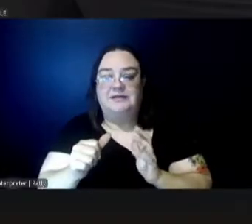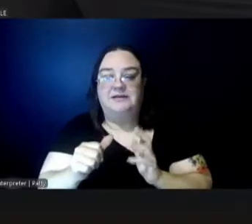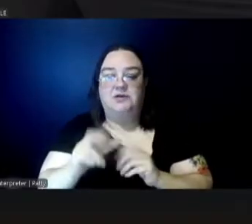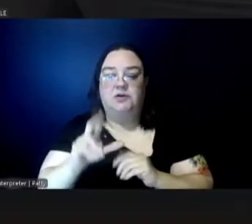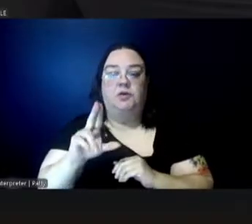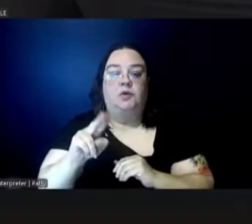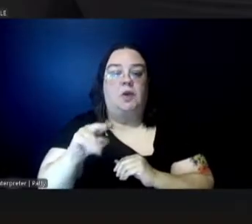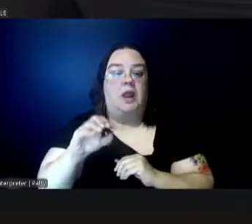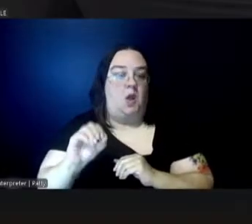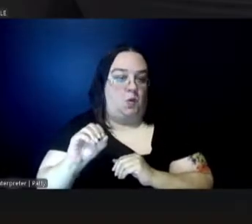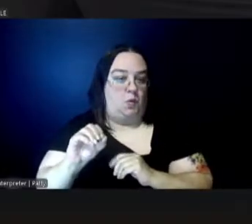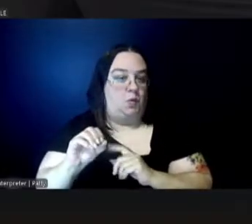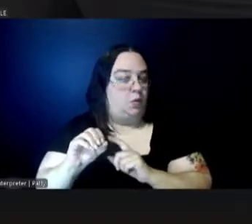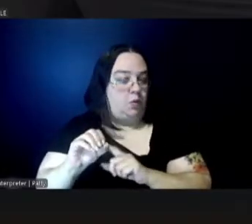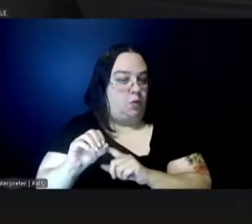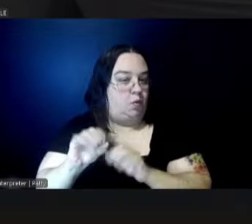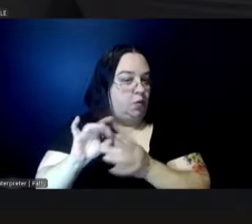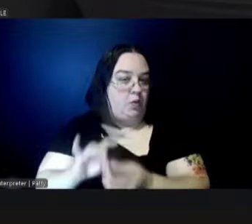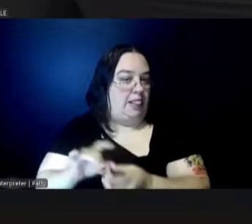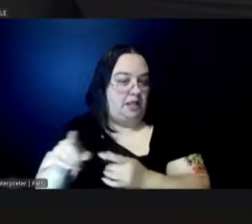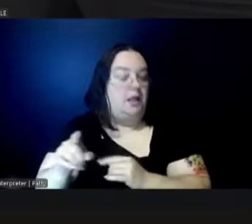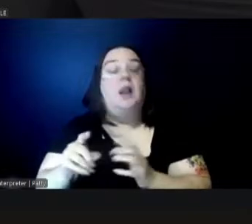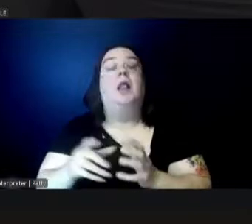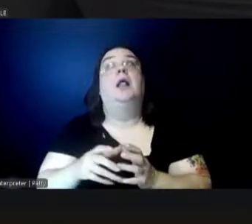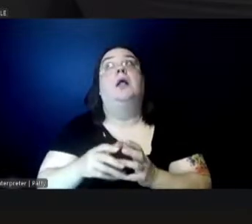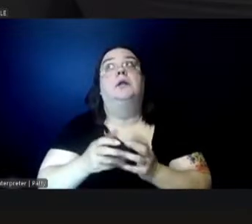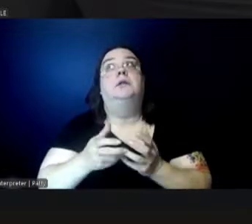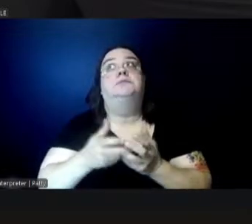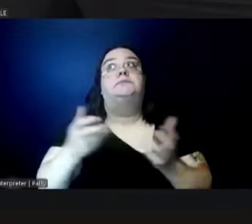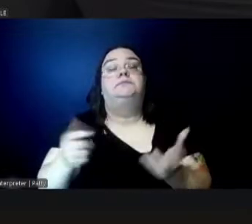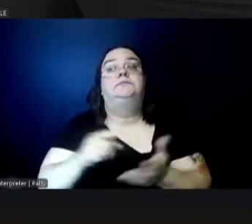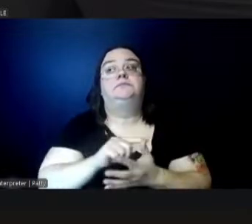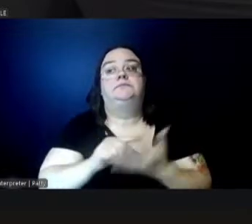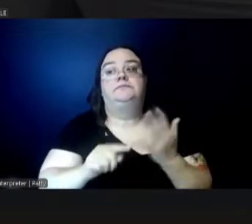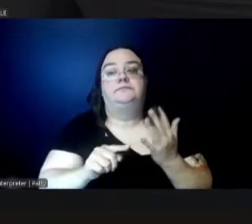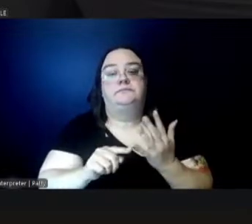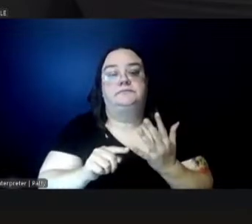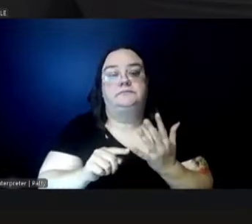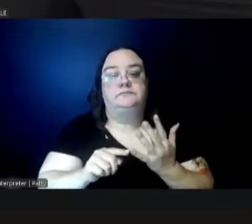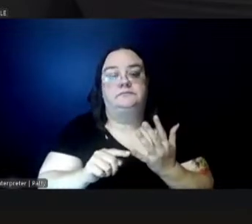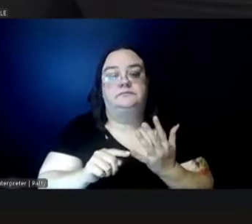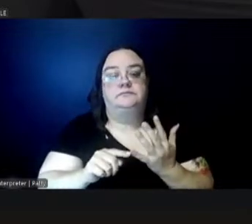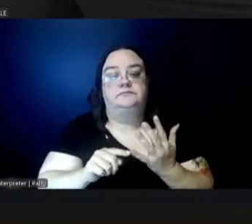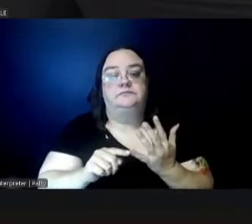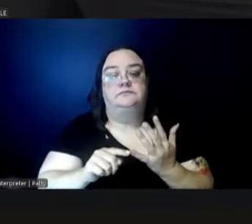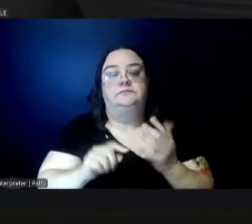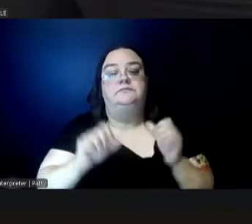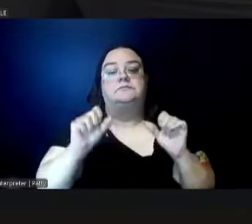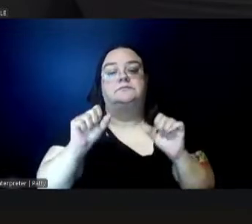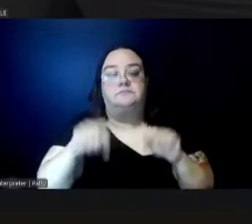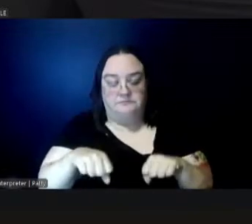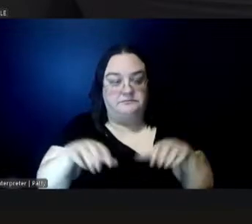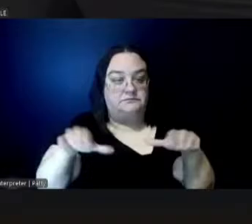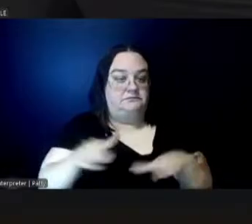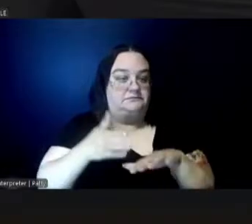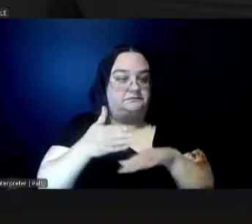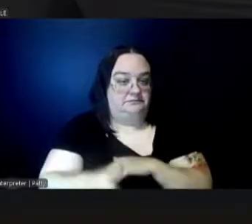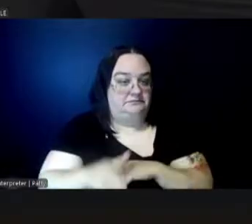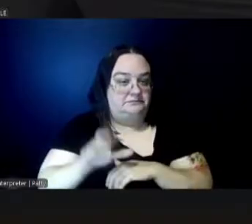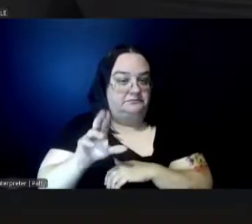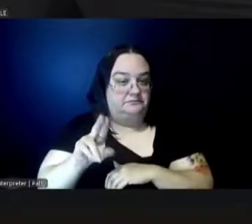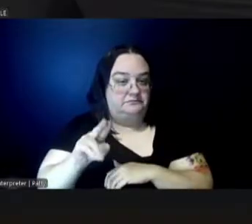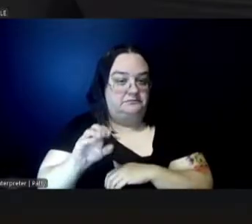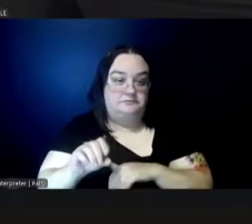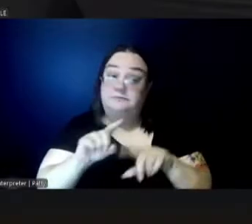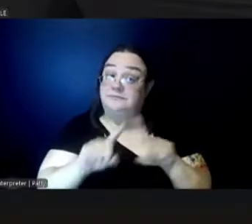question. Quite a bit of it can be done after UNO. However, that is not the